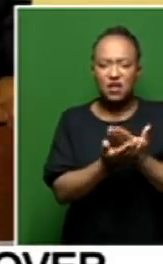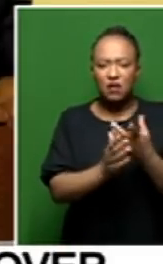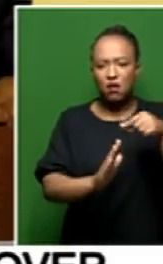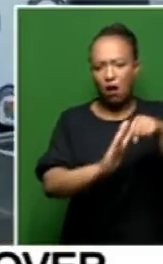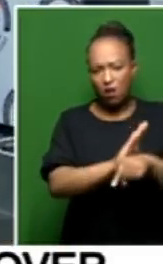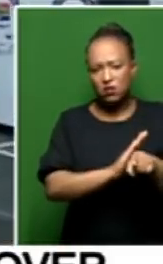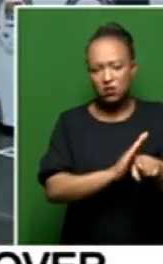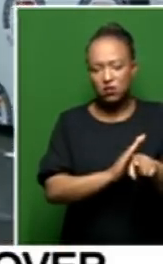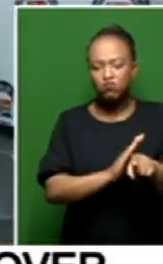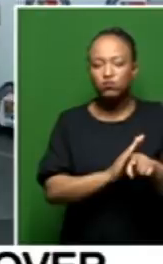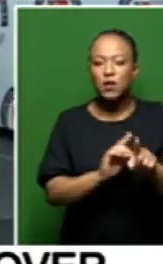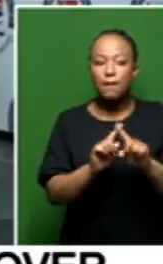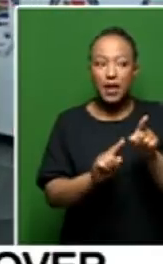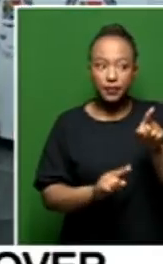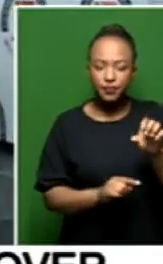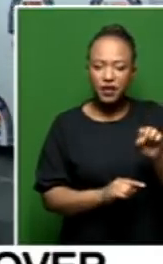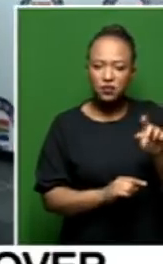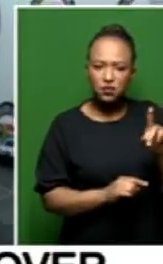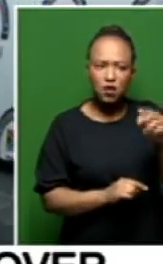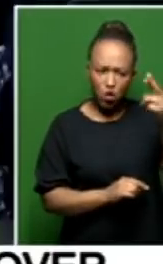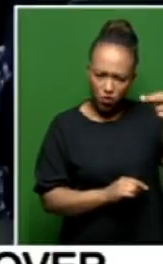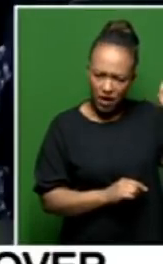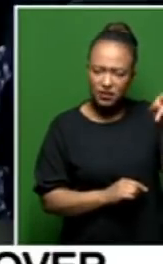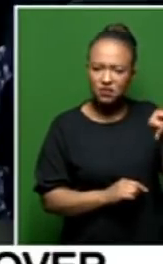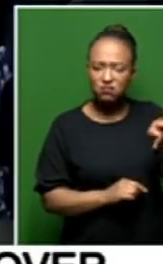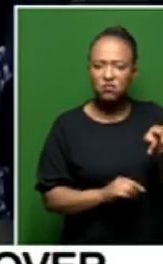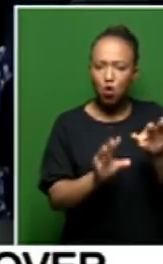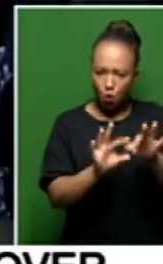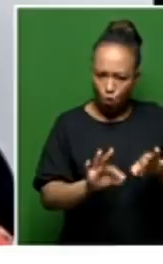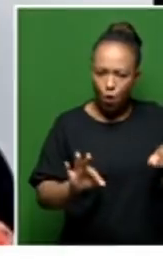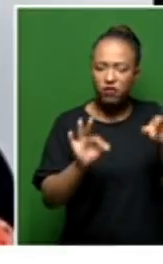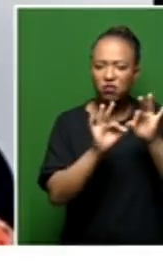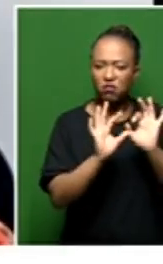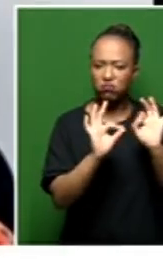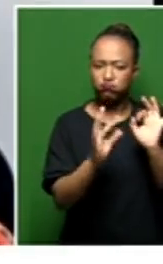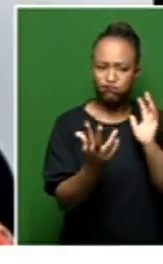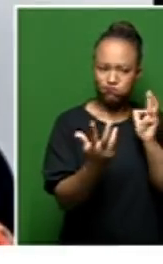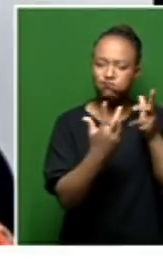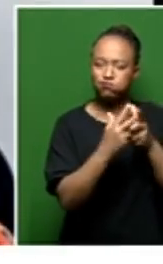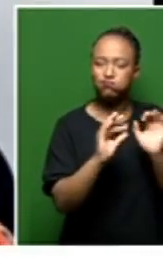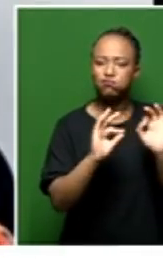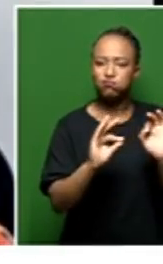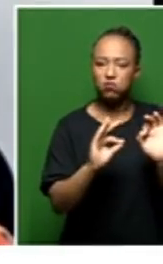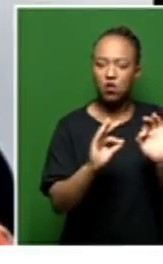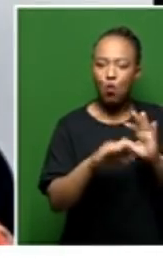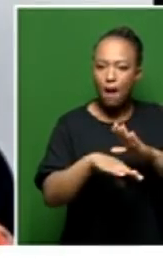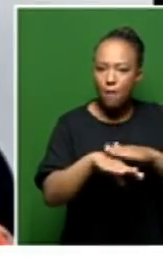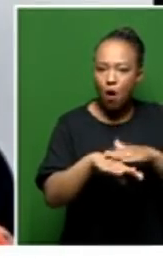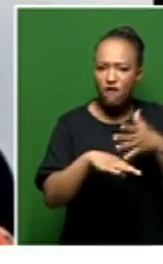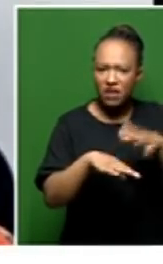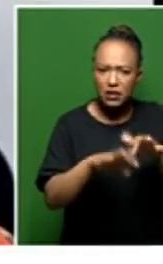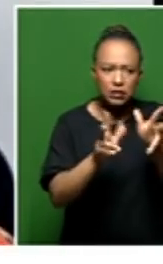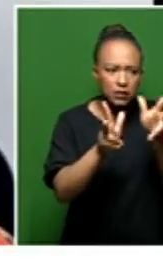But, Sakina, you're right. It's been worth it in a sense that there's more we've discovered through